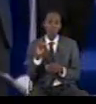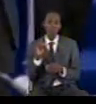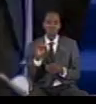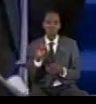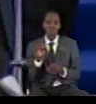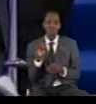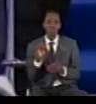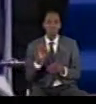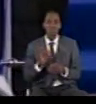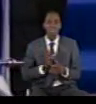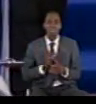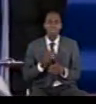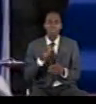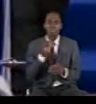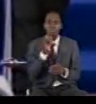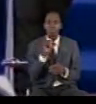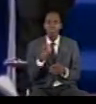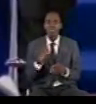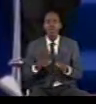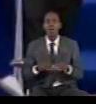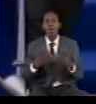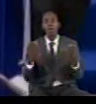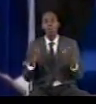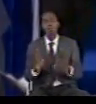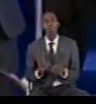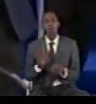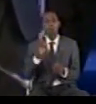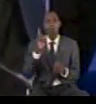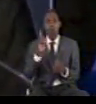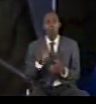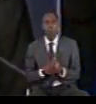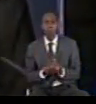Because I am with the Father. Open up.